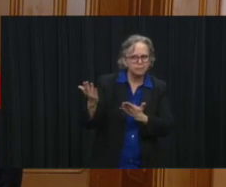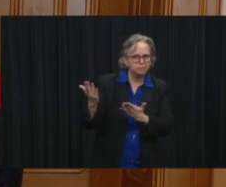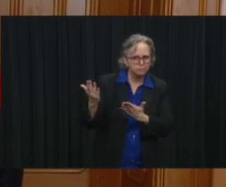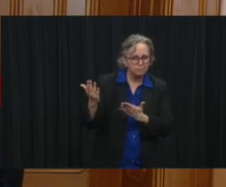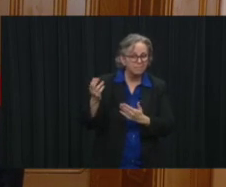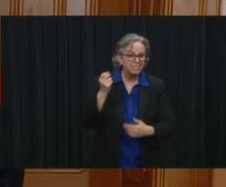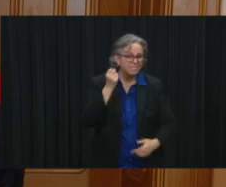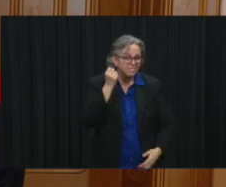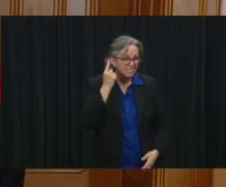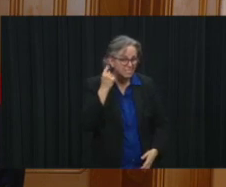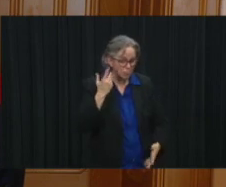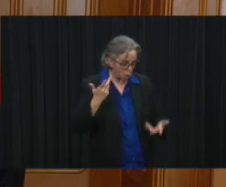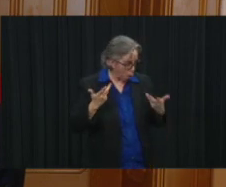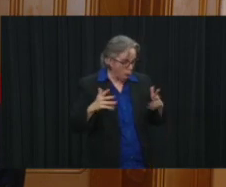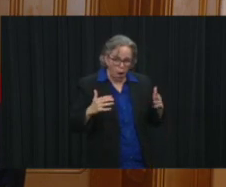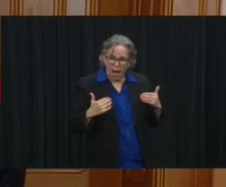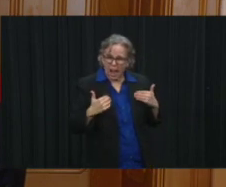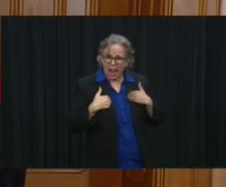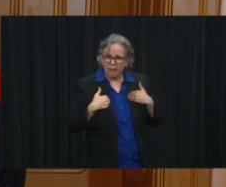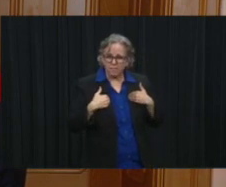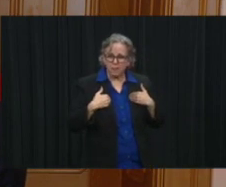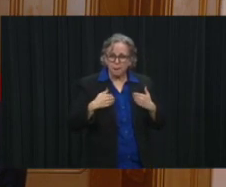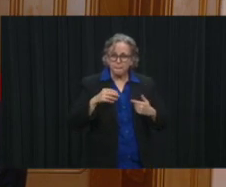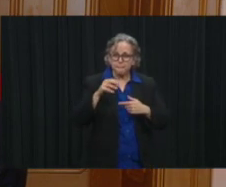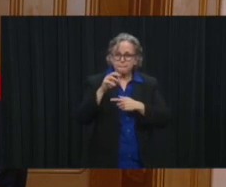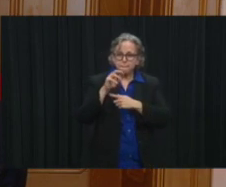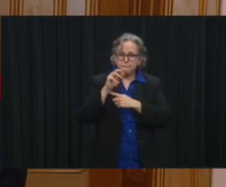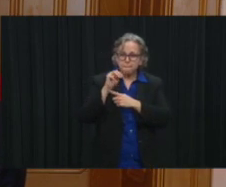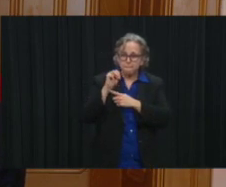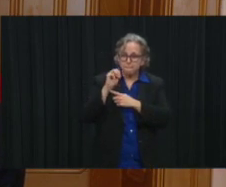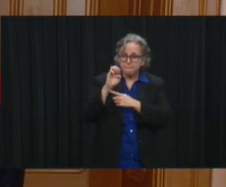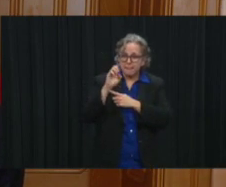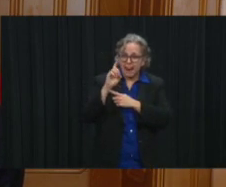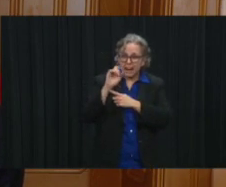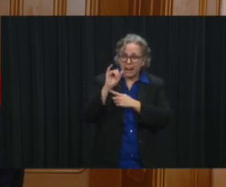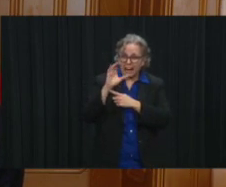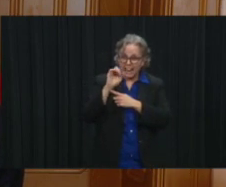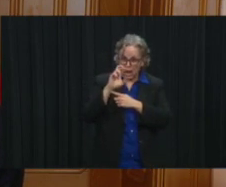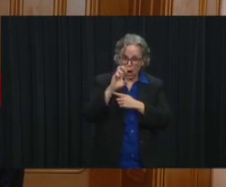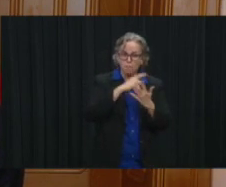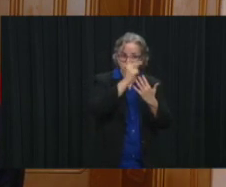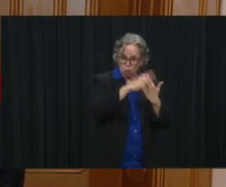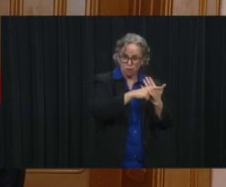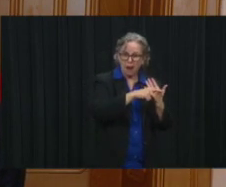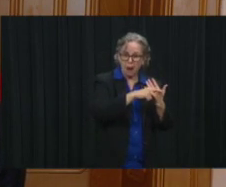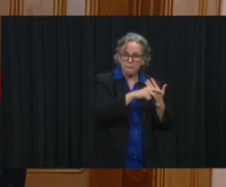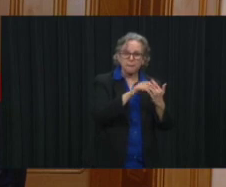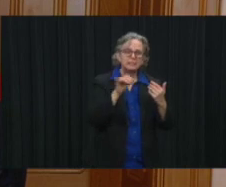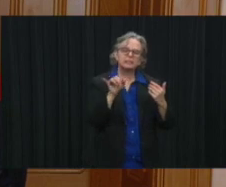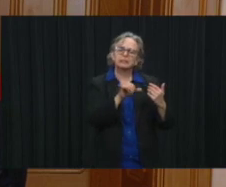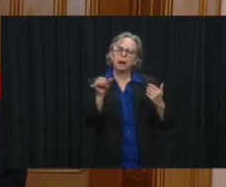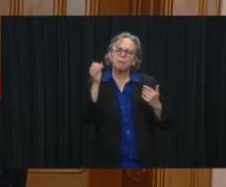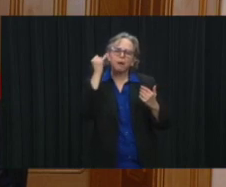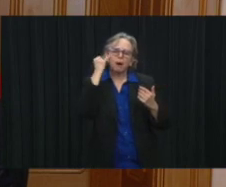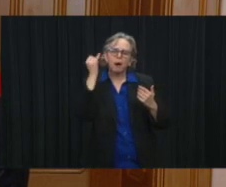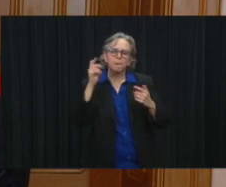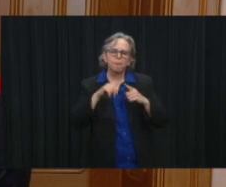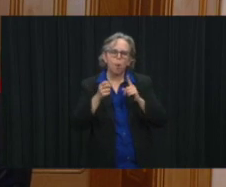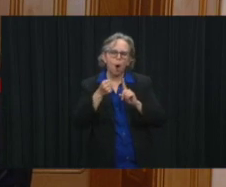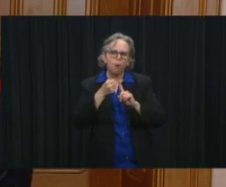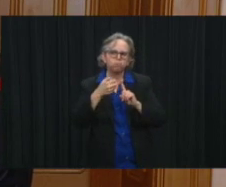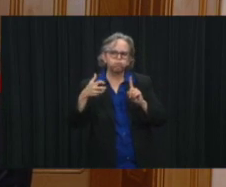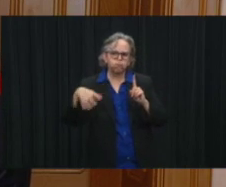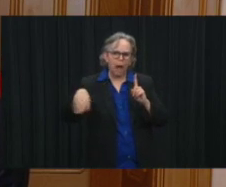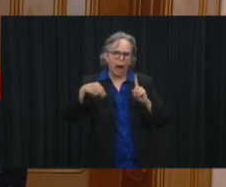for these specialty hospitals to be able to get what are effectively loans, to be able to have a minimum of a 4-month grace period on those